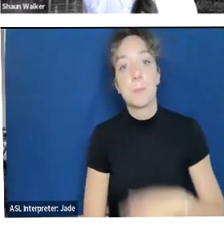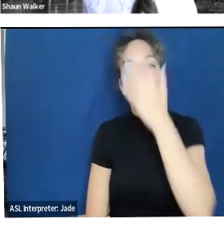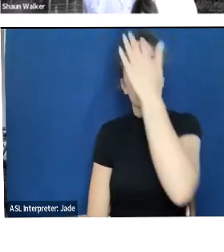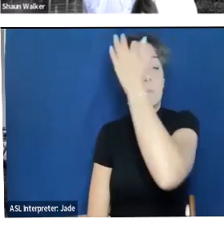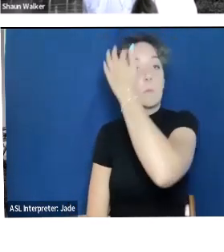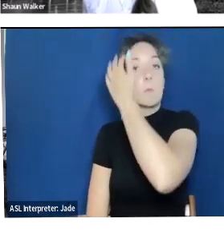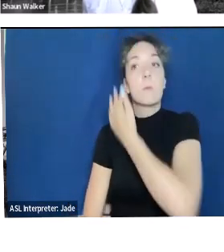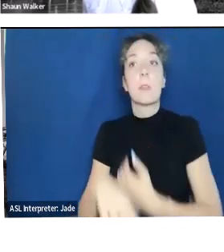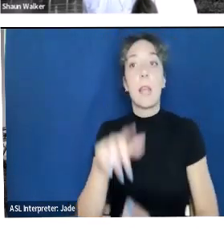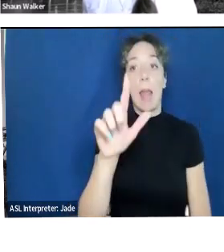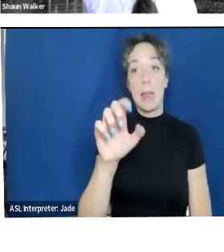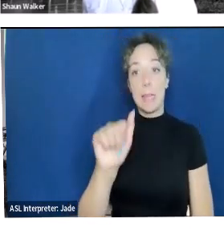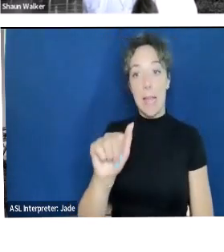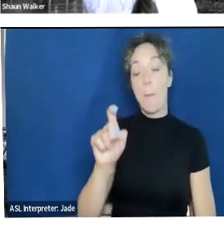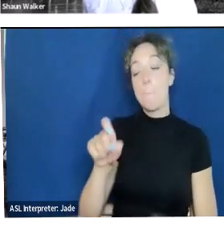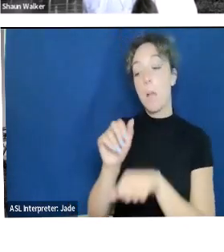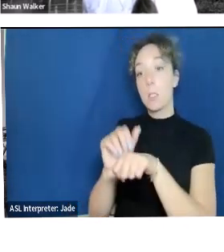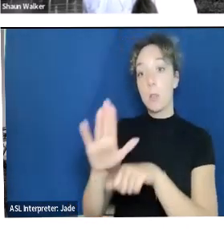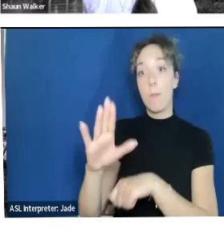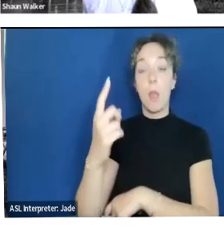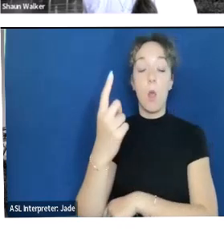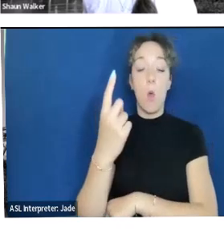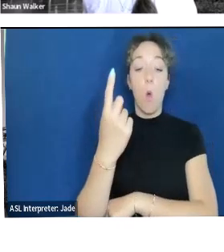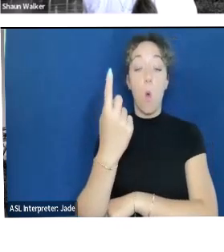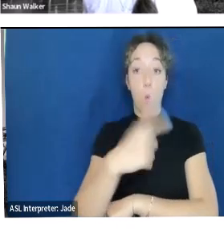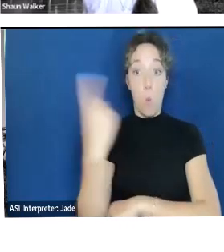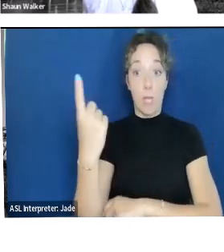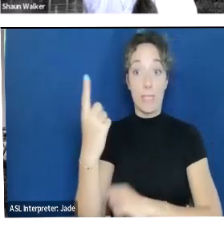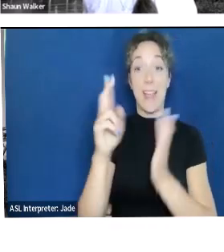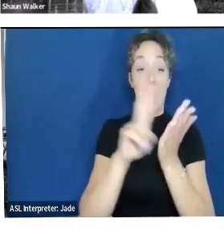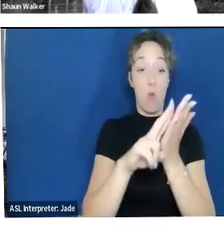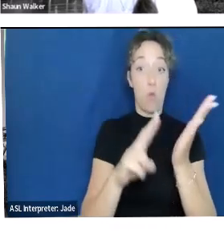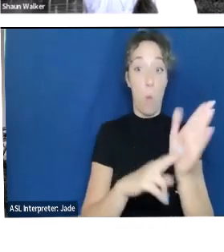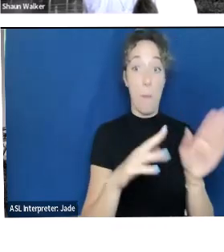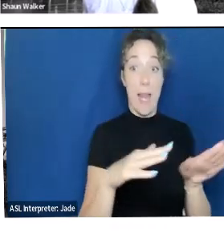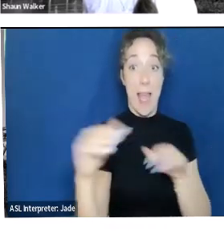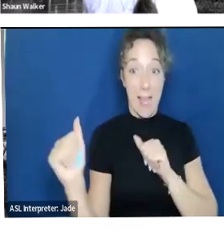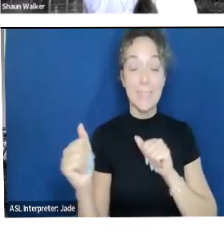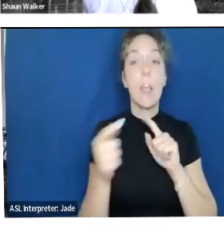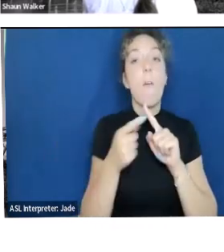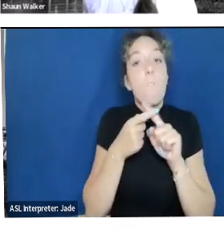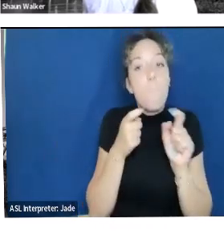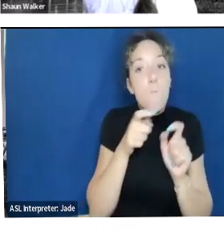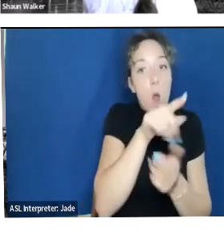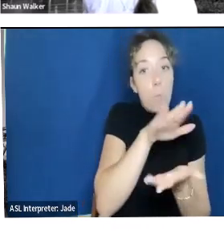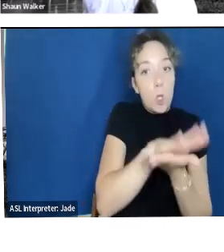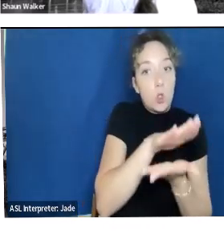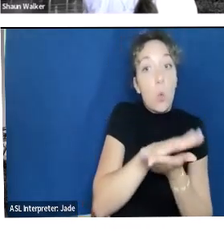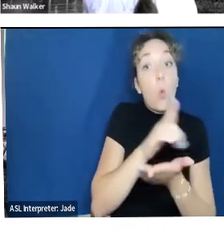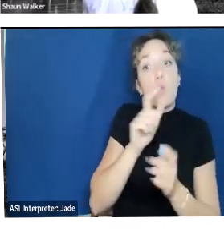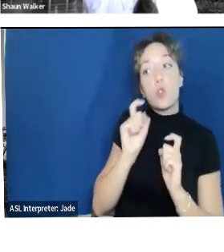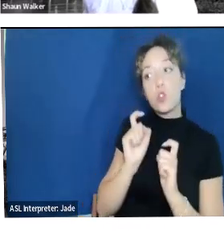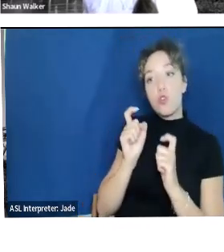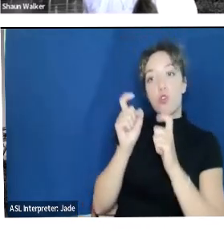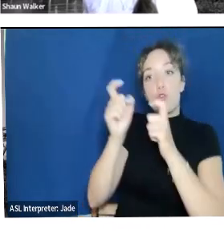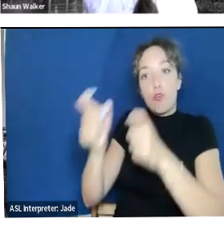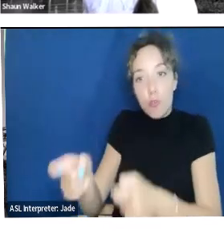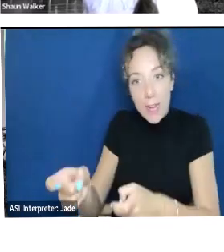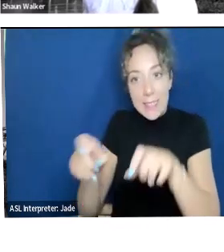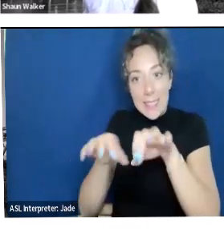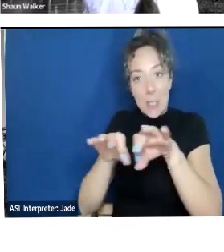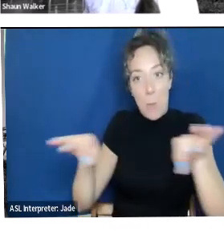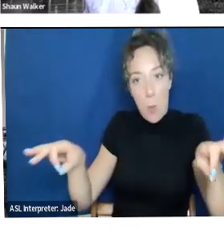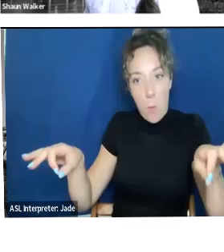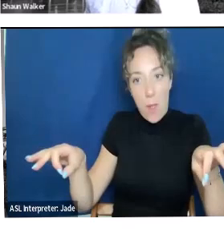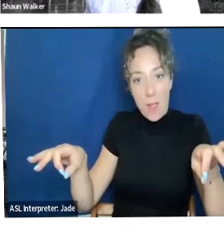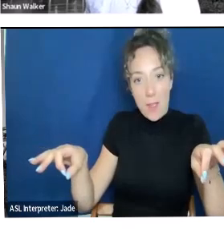LEAs must submit the one-day enrollment exit from the school that is granting the diploma, which may